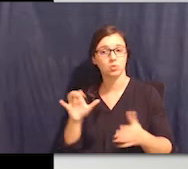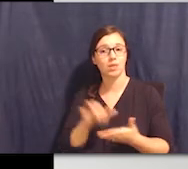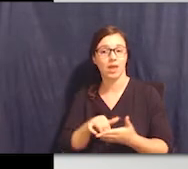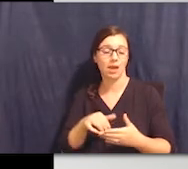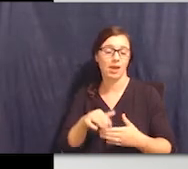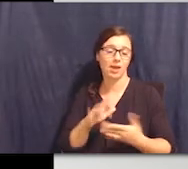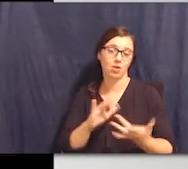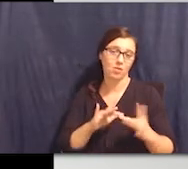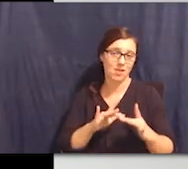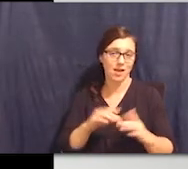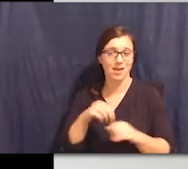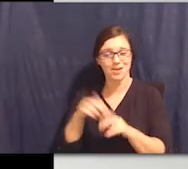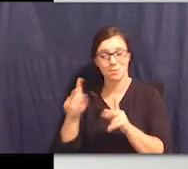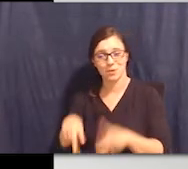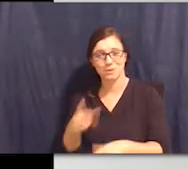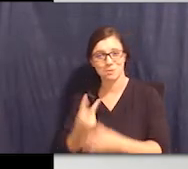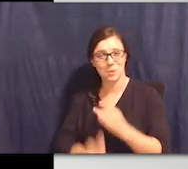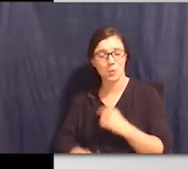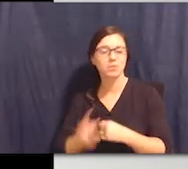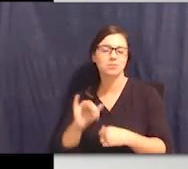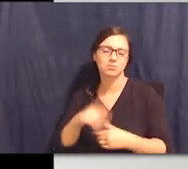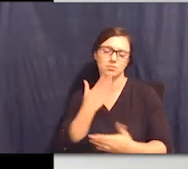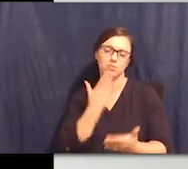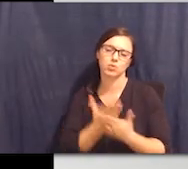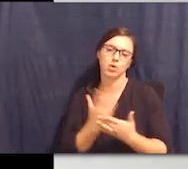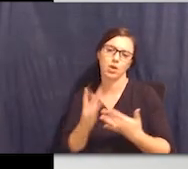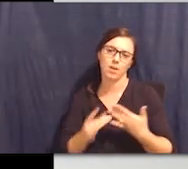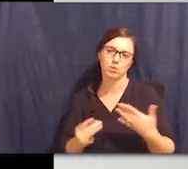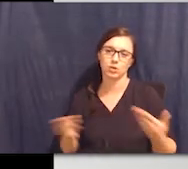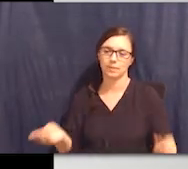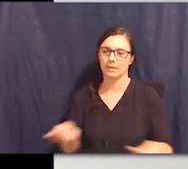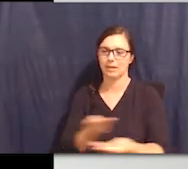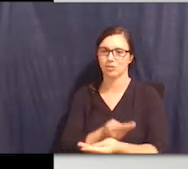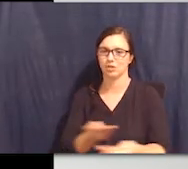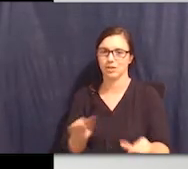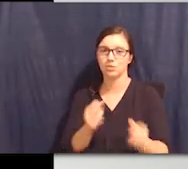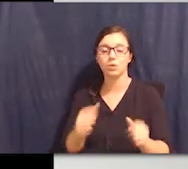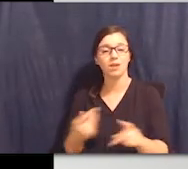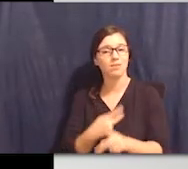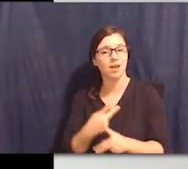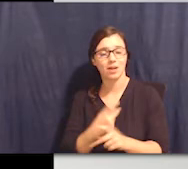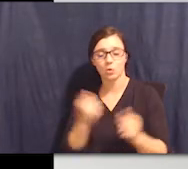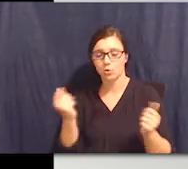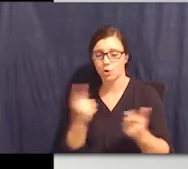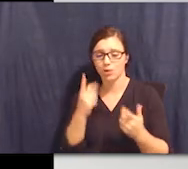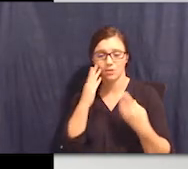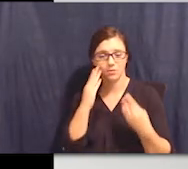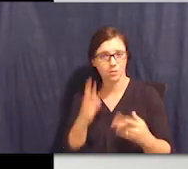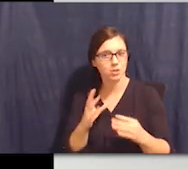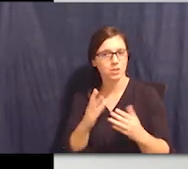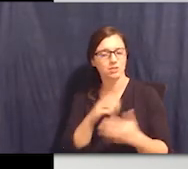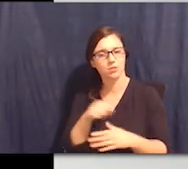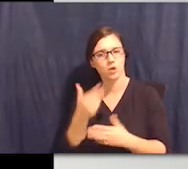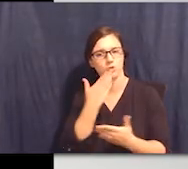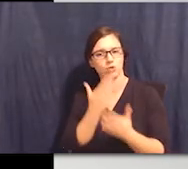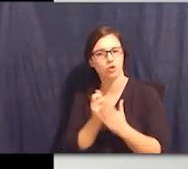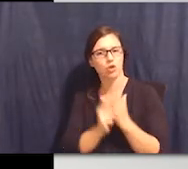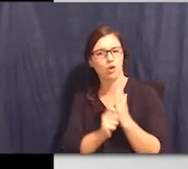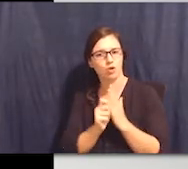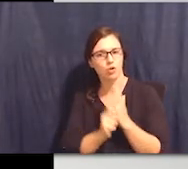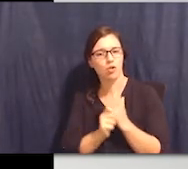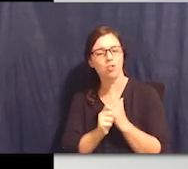in person as well, but that's a good option, mediation. And you can find out all that information in some really good